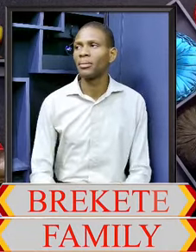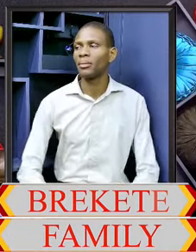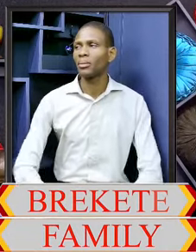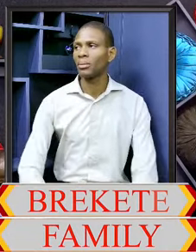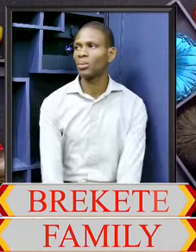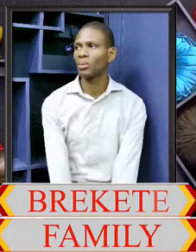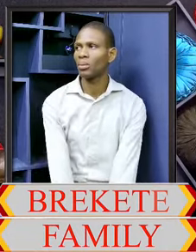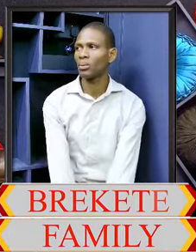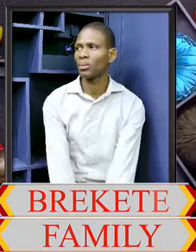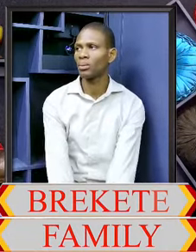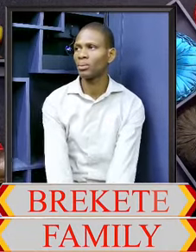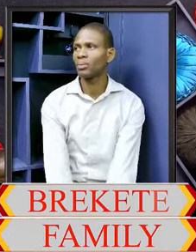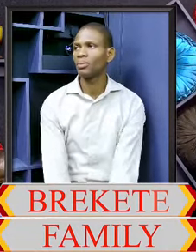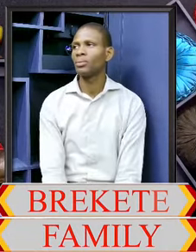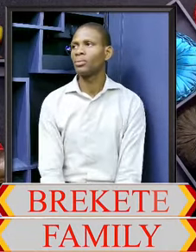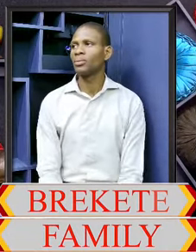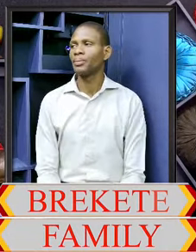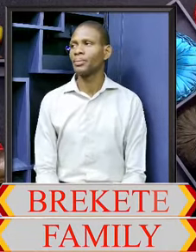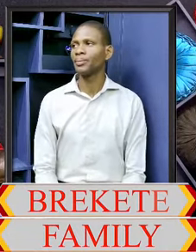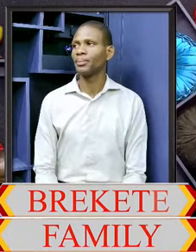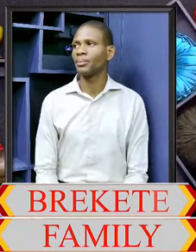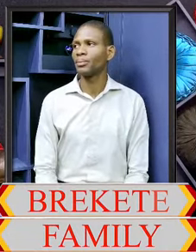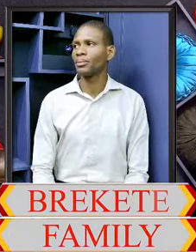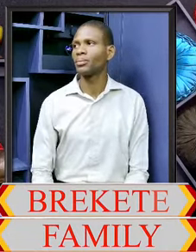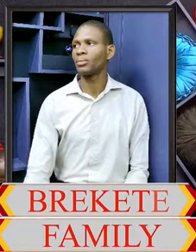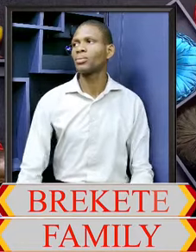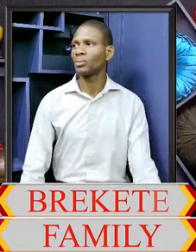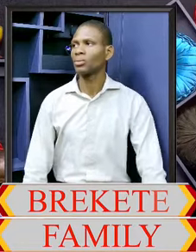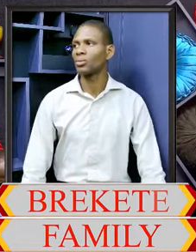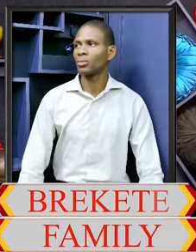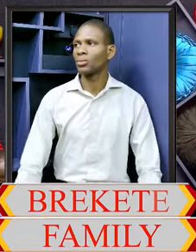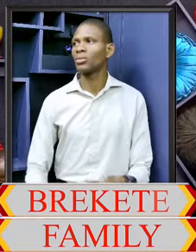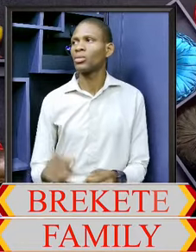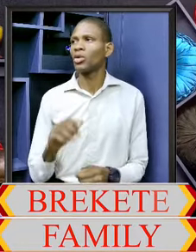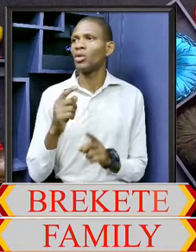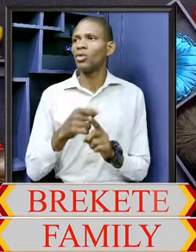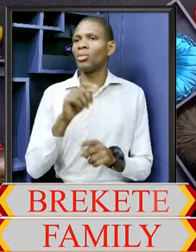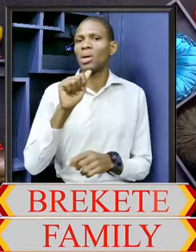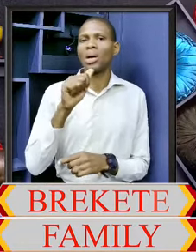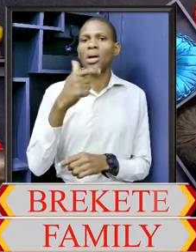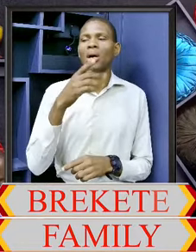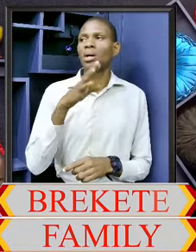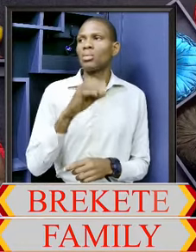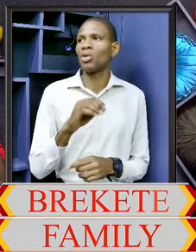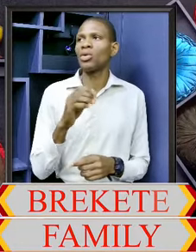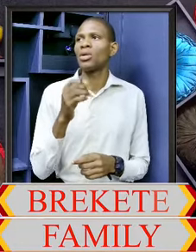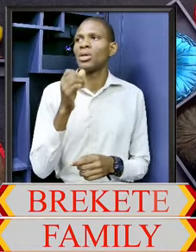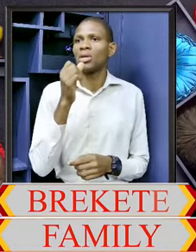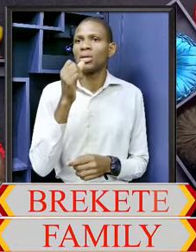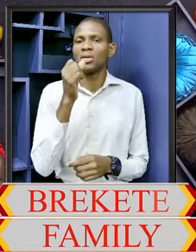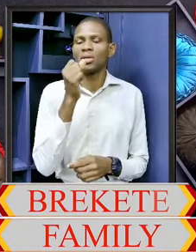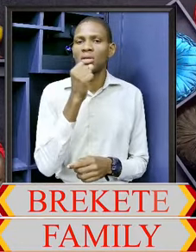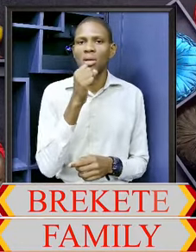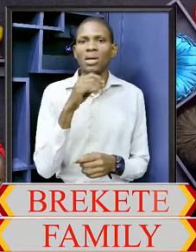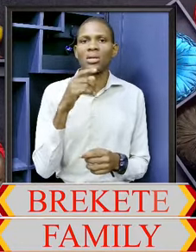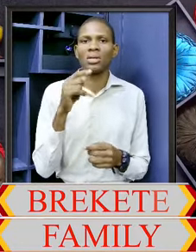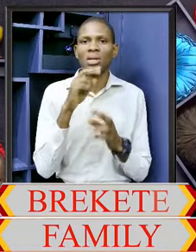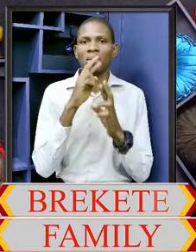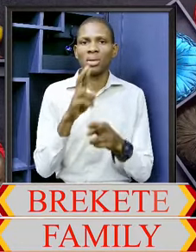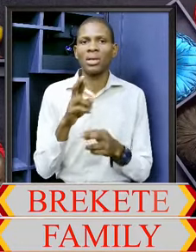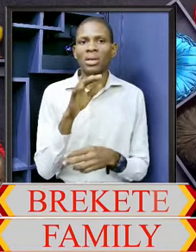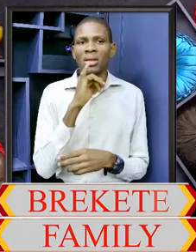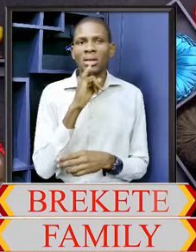Kemi, tell us which one? Okay, the updates we get now from complainant Agbo Samuel and the respondent now